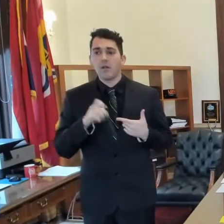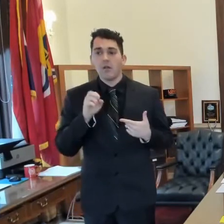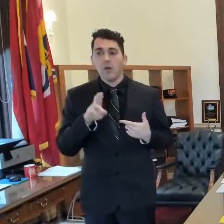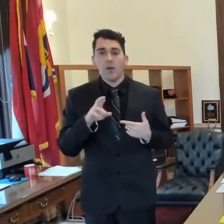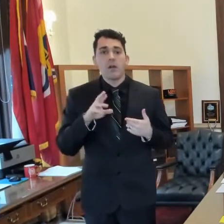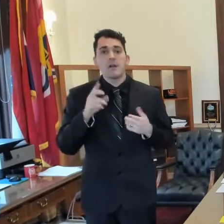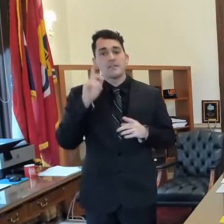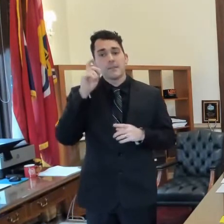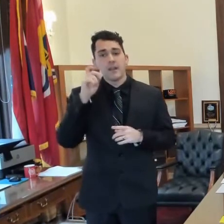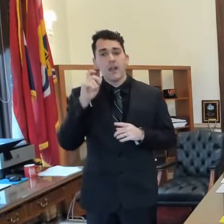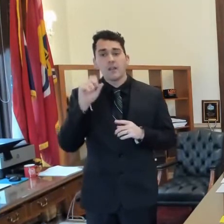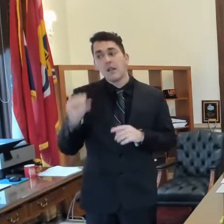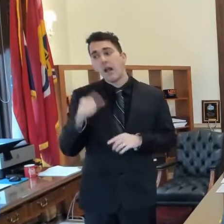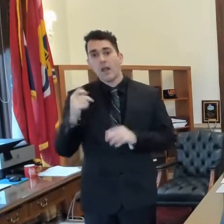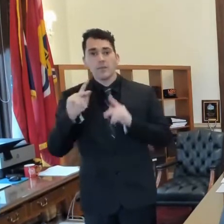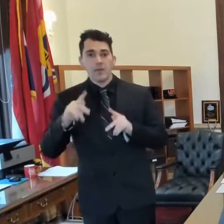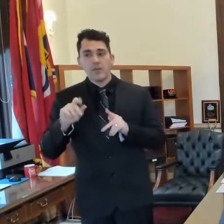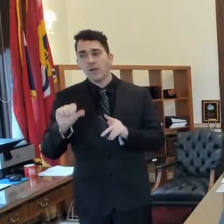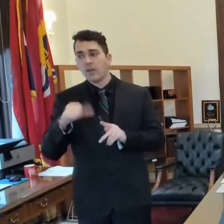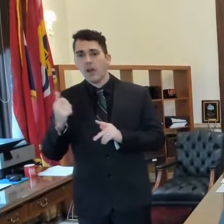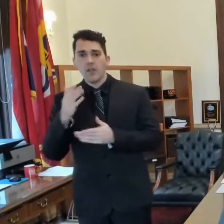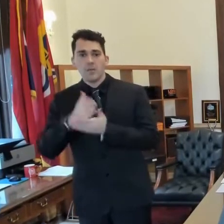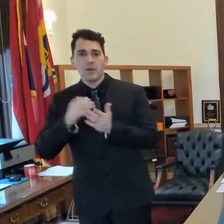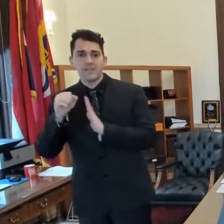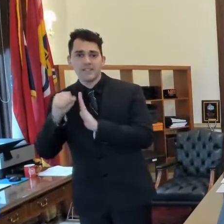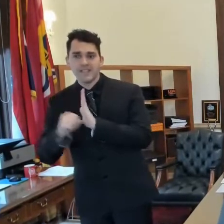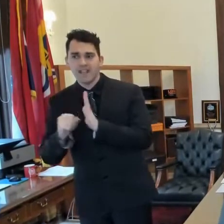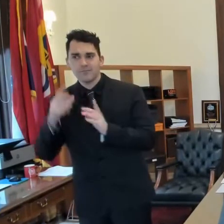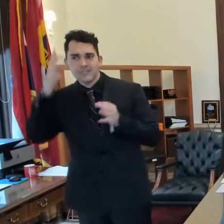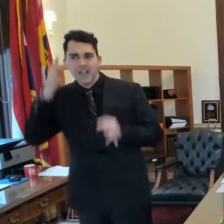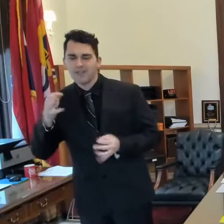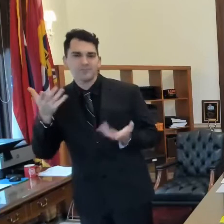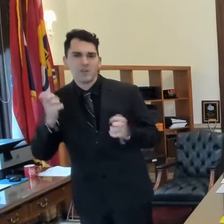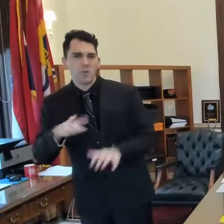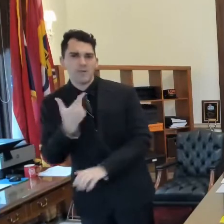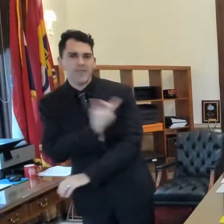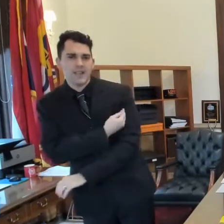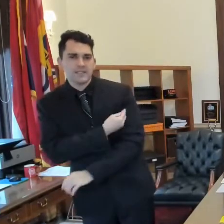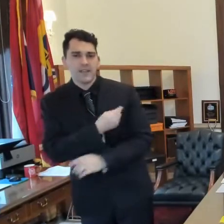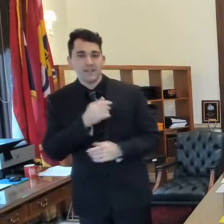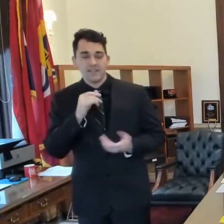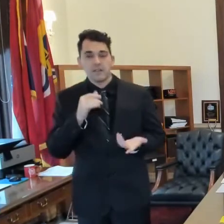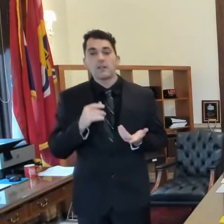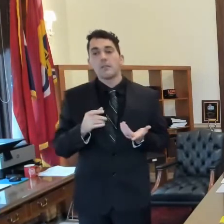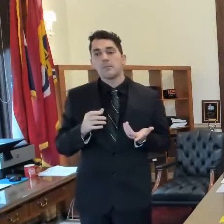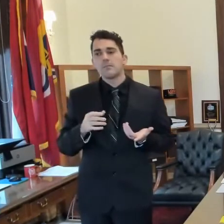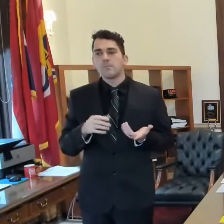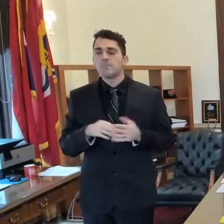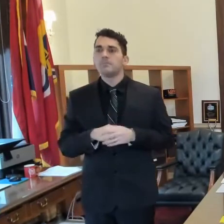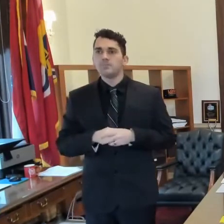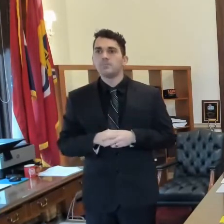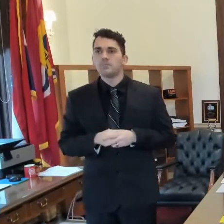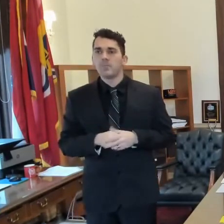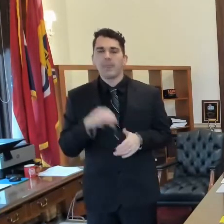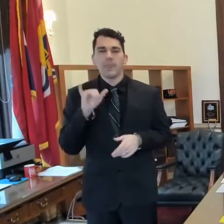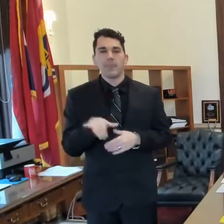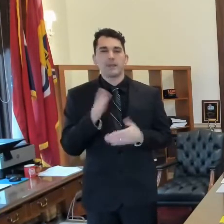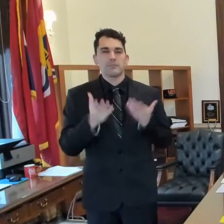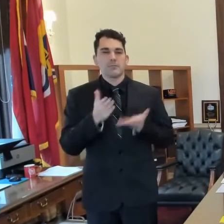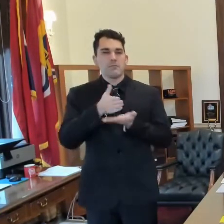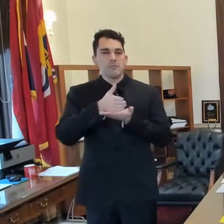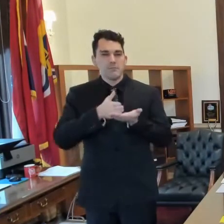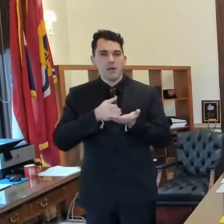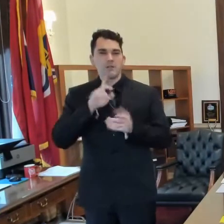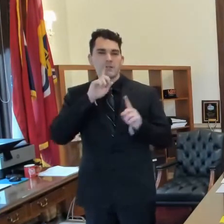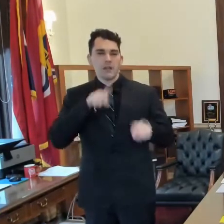get vaccinated? In part, that's probably part of the answer. I think this is a little